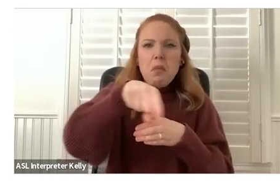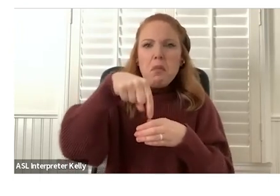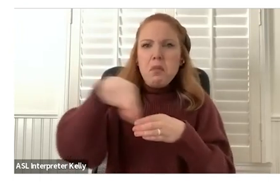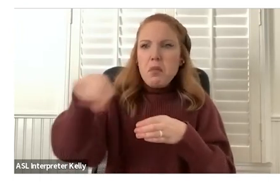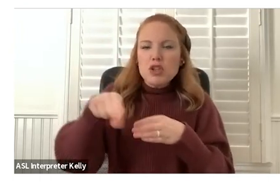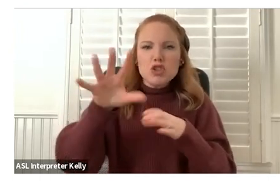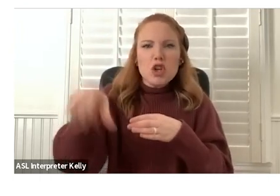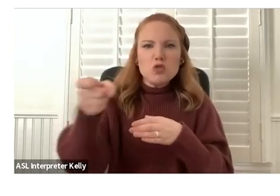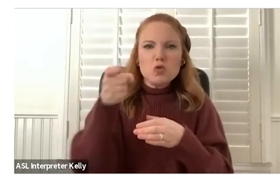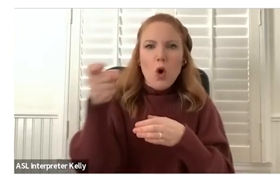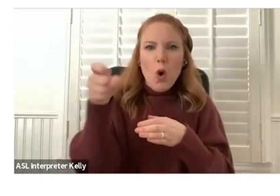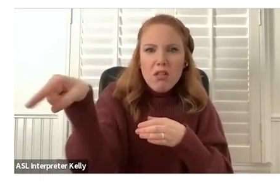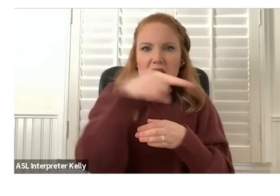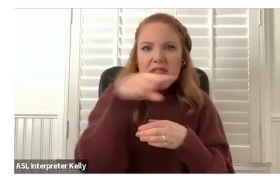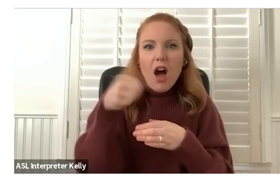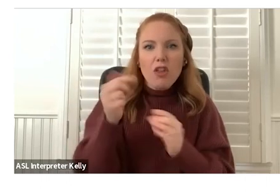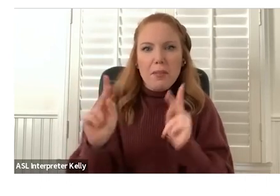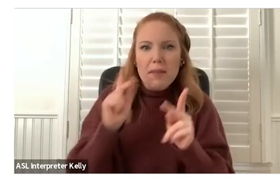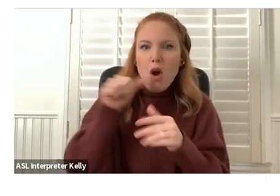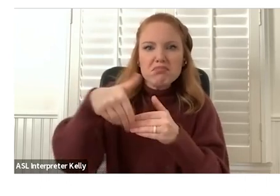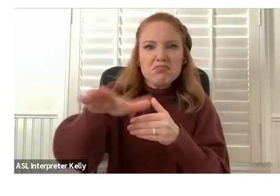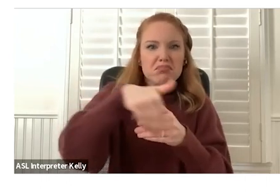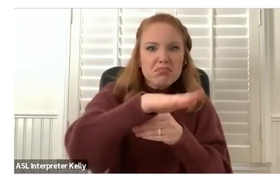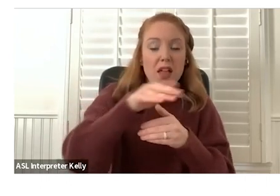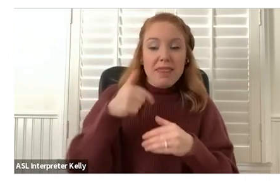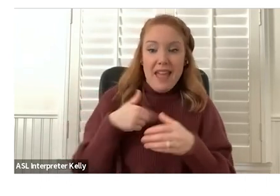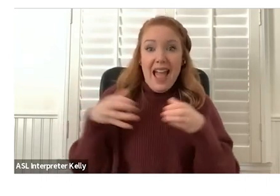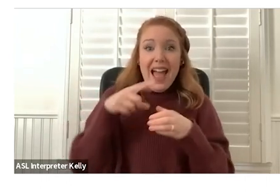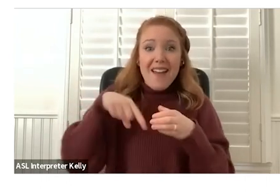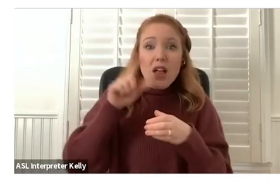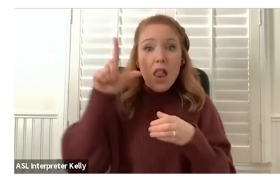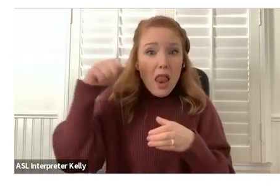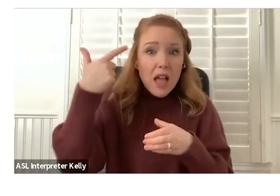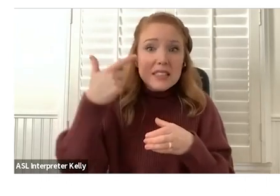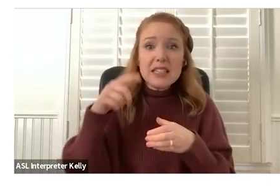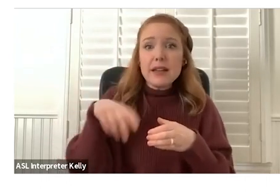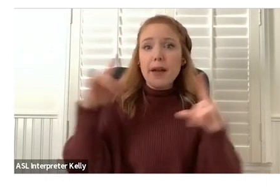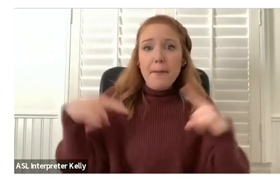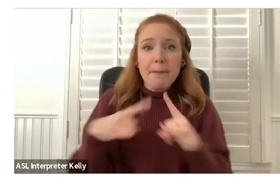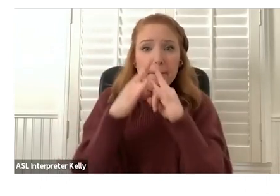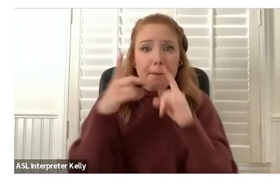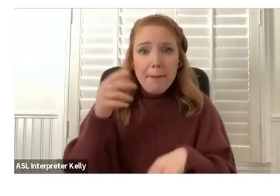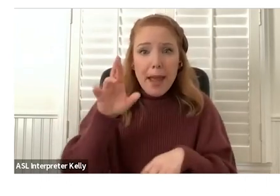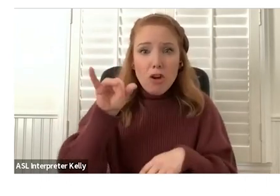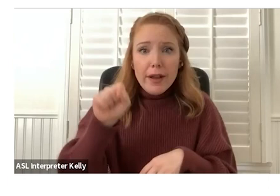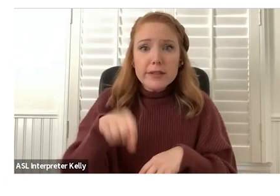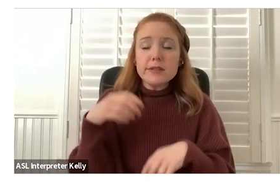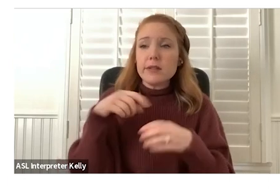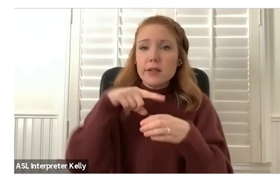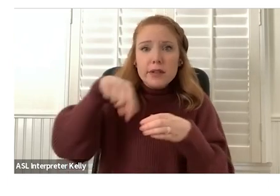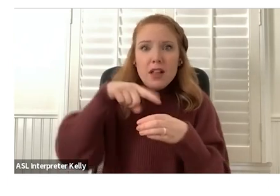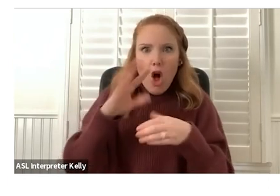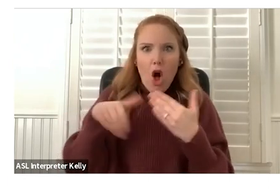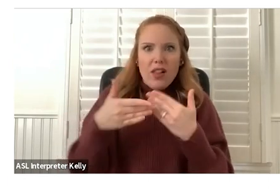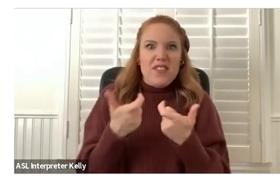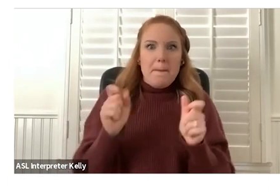colonialism. Now, how this was achieved is by marrying the philosophy of othering with another myth, the myth of